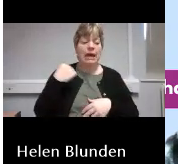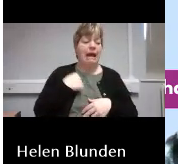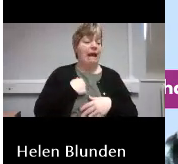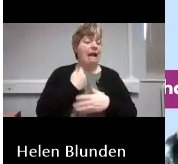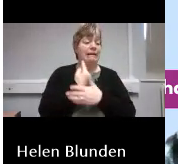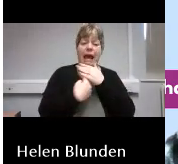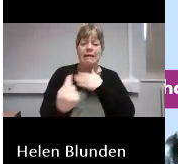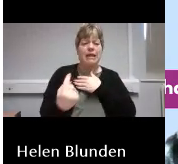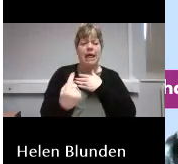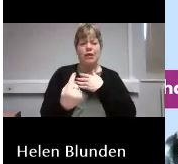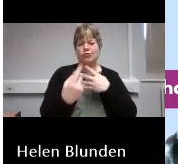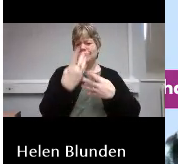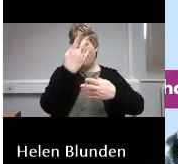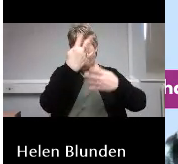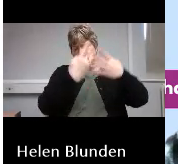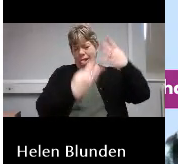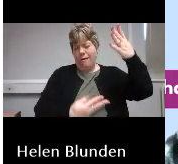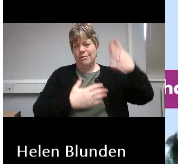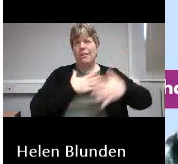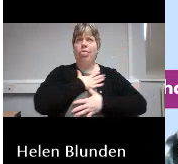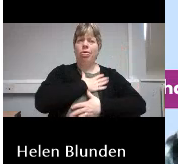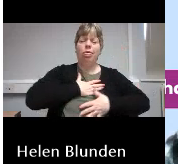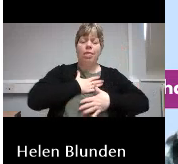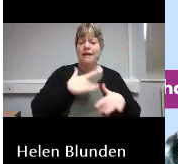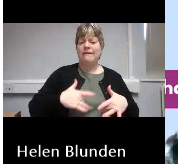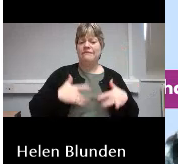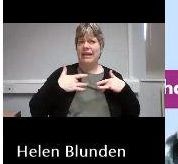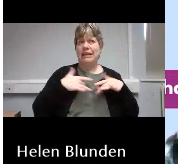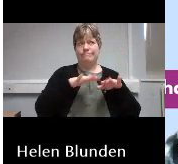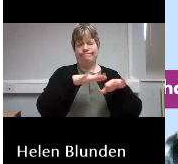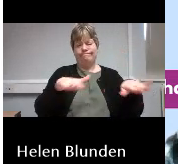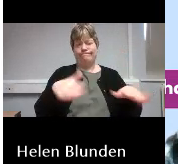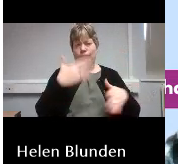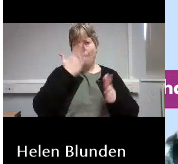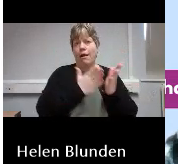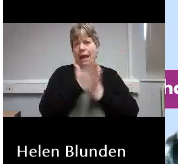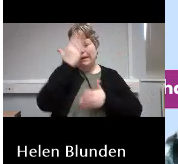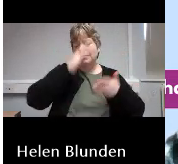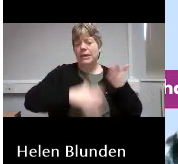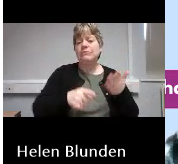isolation, lots of distressing feelings that our young people are experiencing.